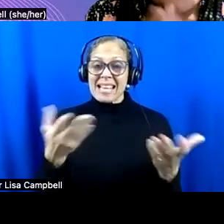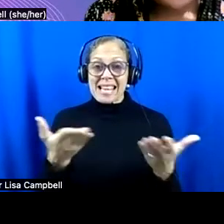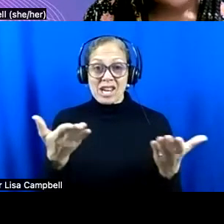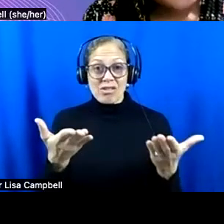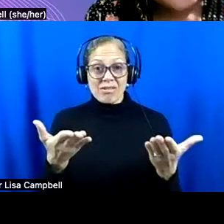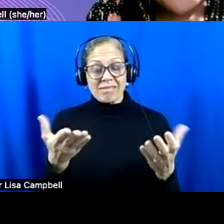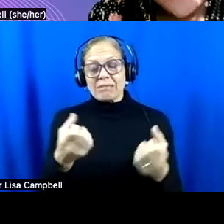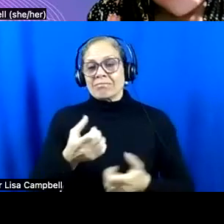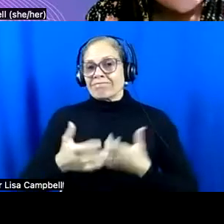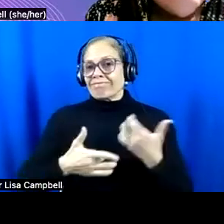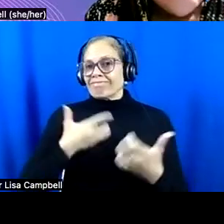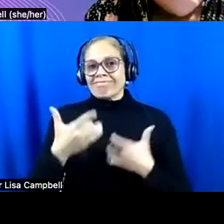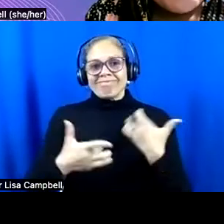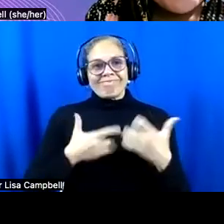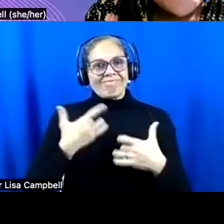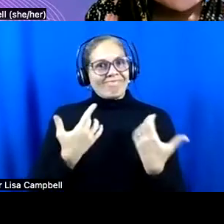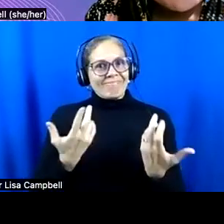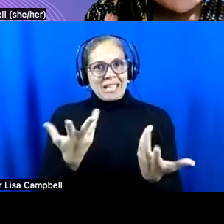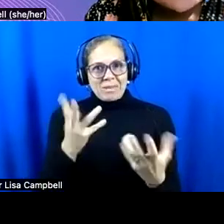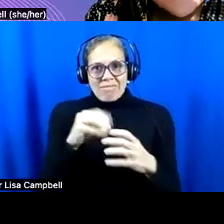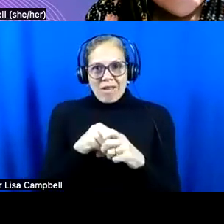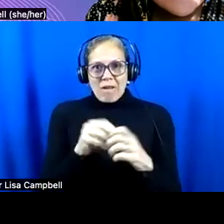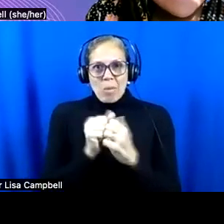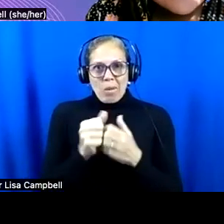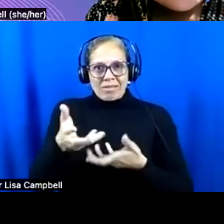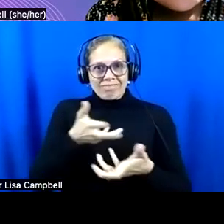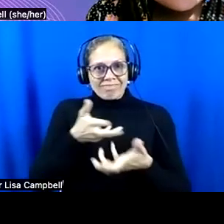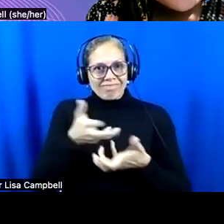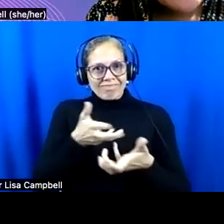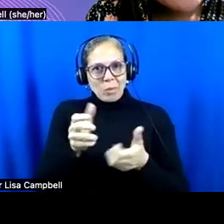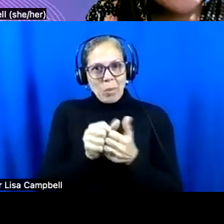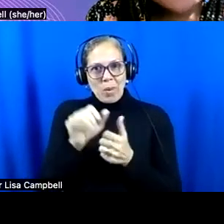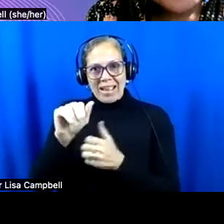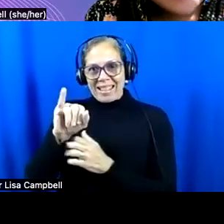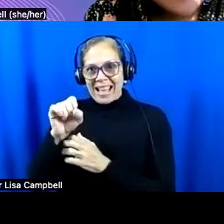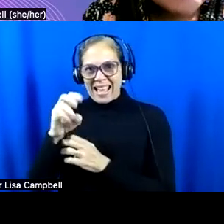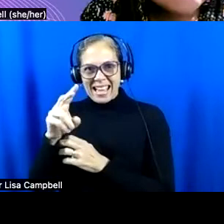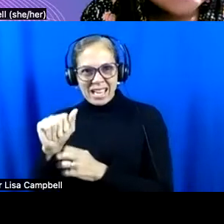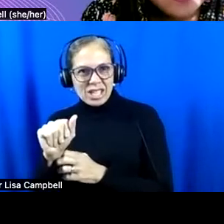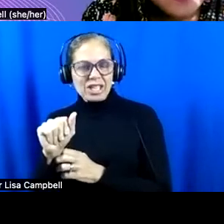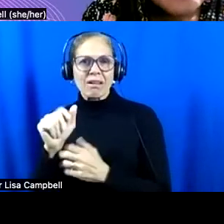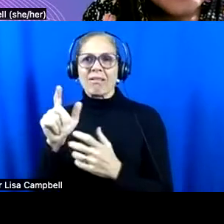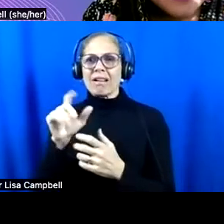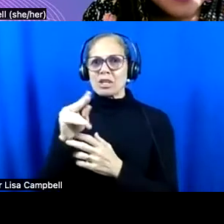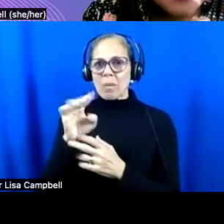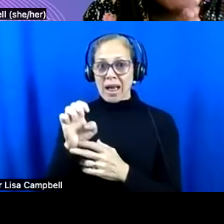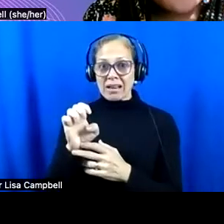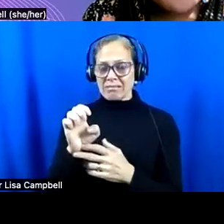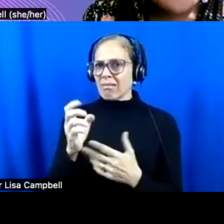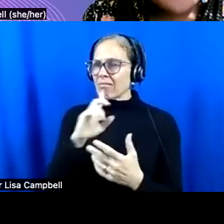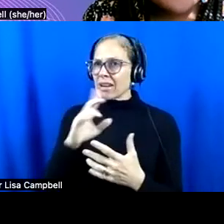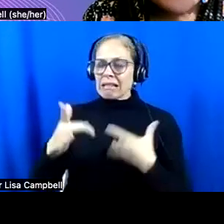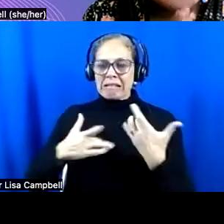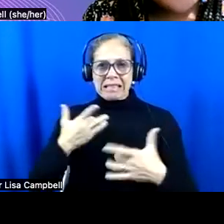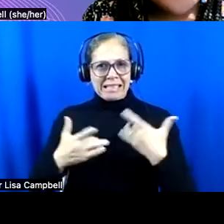with both Aishah and Joanne. I just want to say, as a survivor, as a Black feminist, both